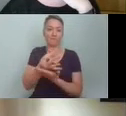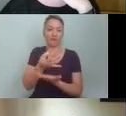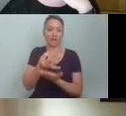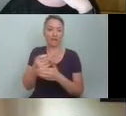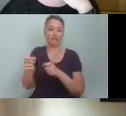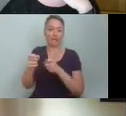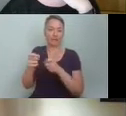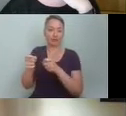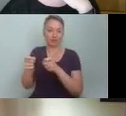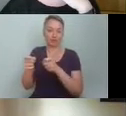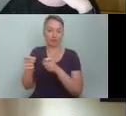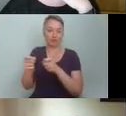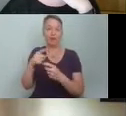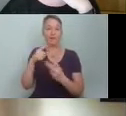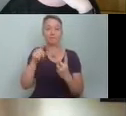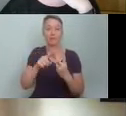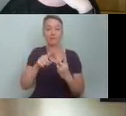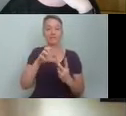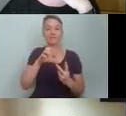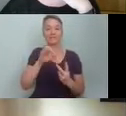Administration and Chief Financial Officer,